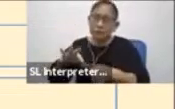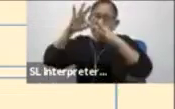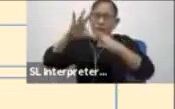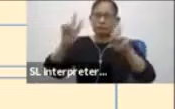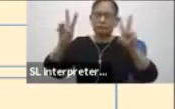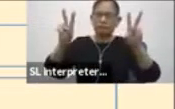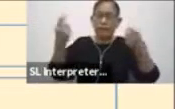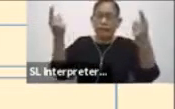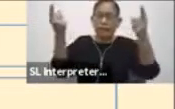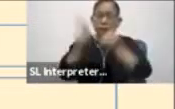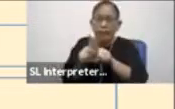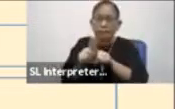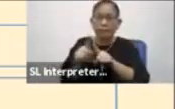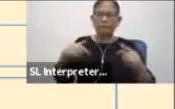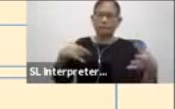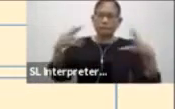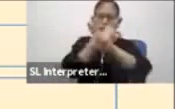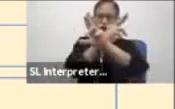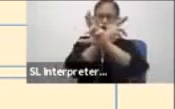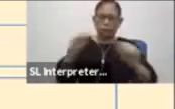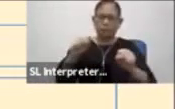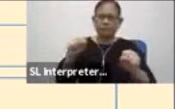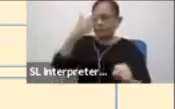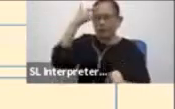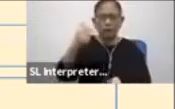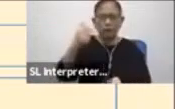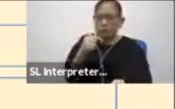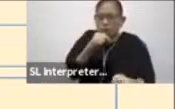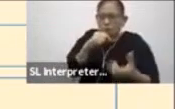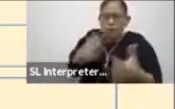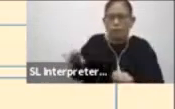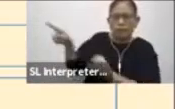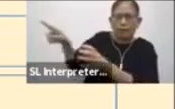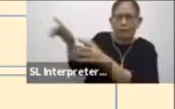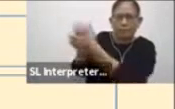don't want to be married to the perpetrator.